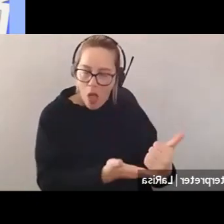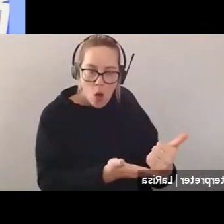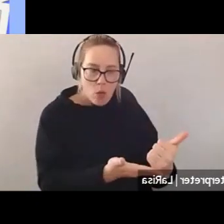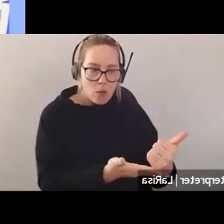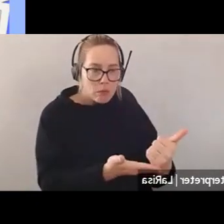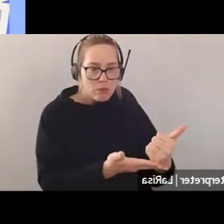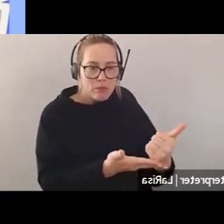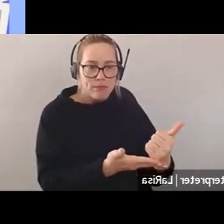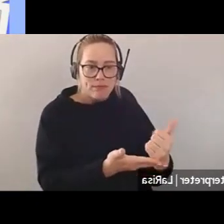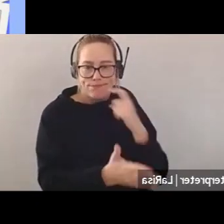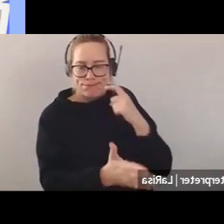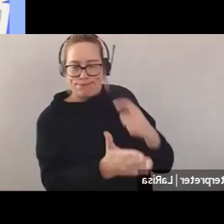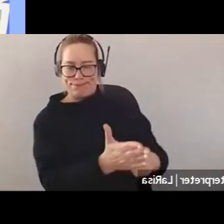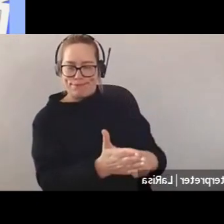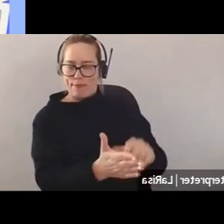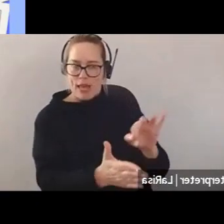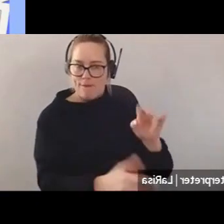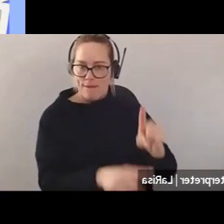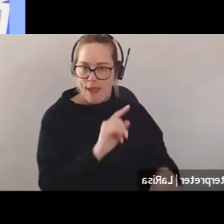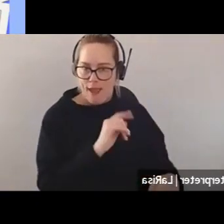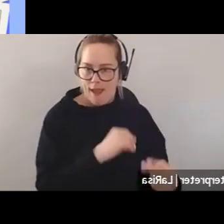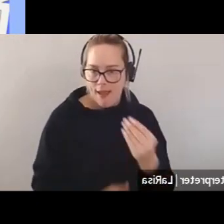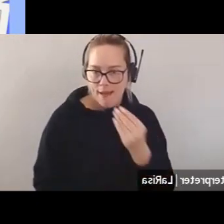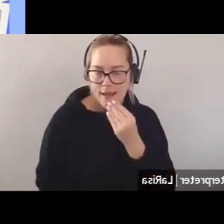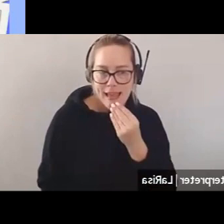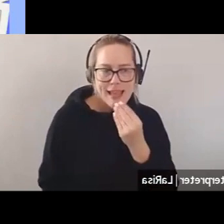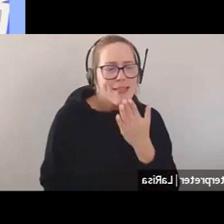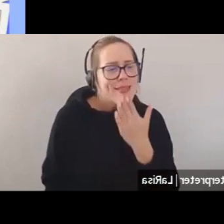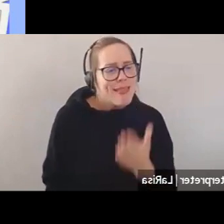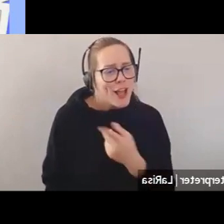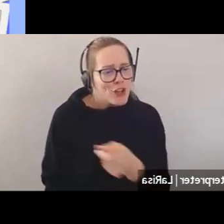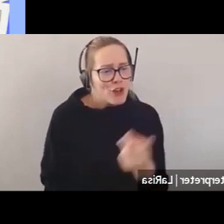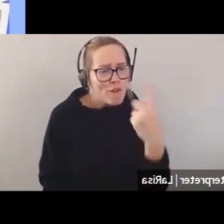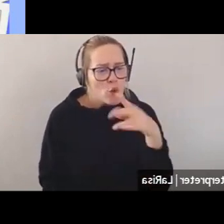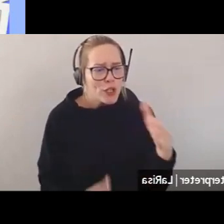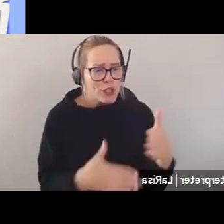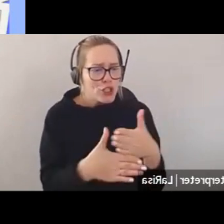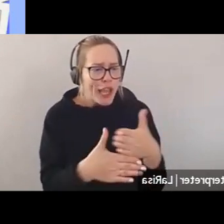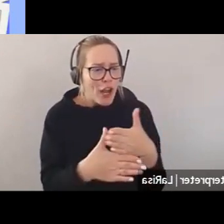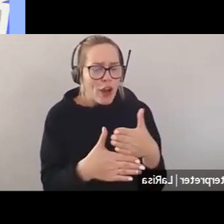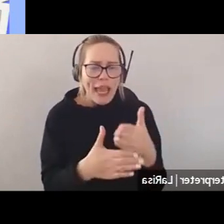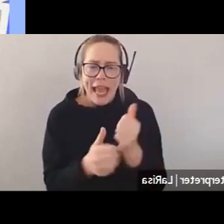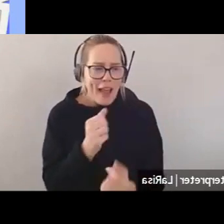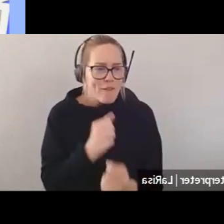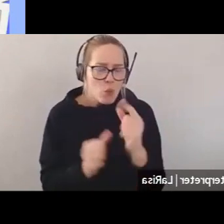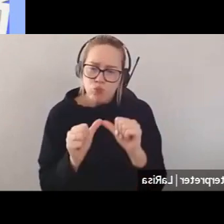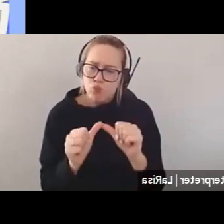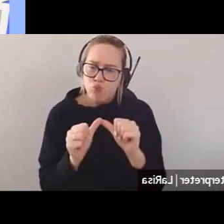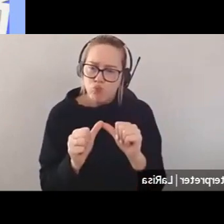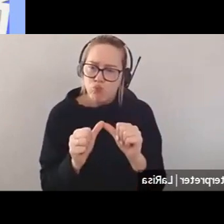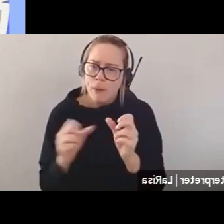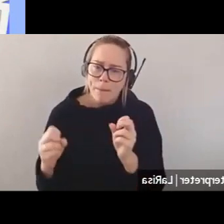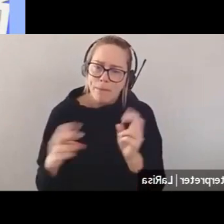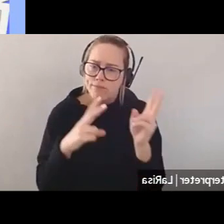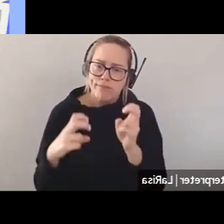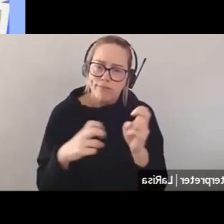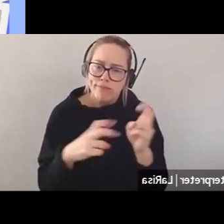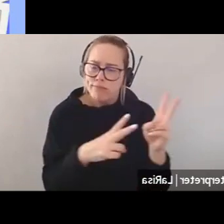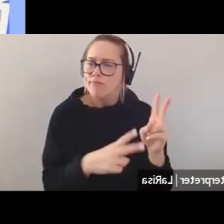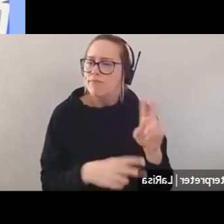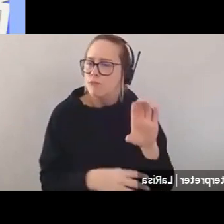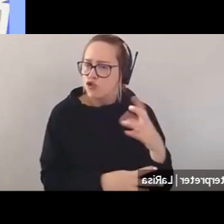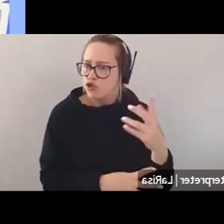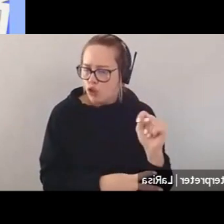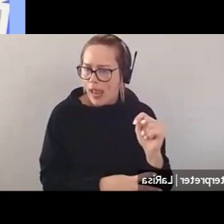use your phone for shopping. So we've got some really good things going on in the chat. And thank you for sharing that, Donna. Everybody